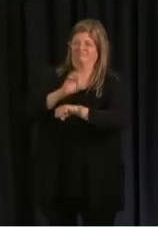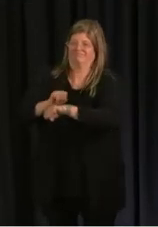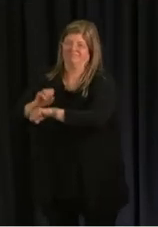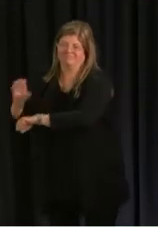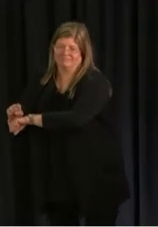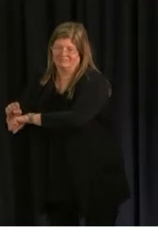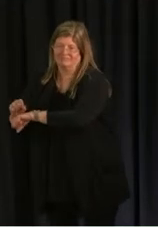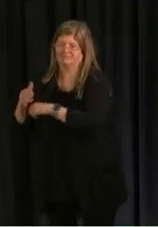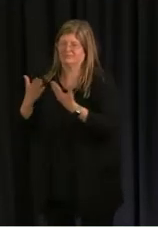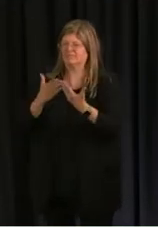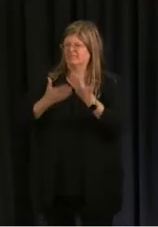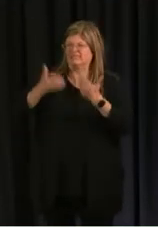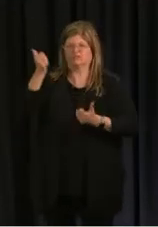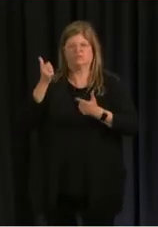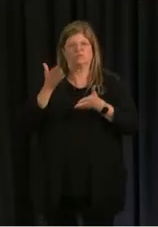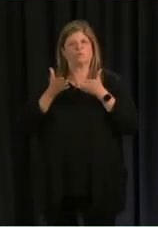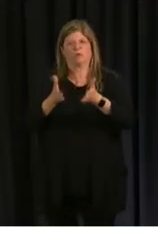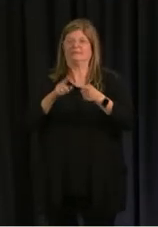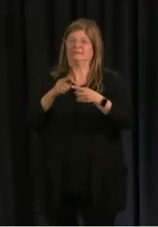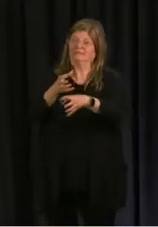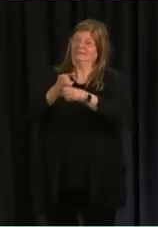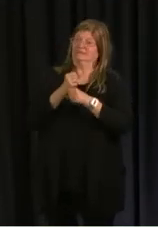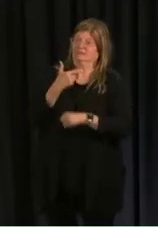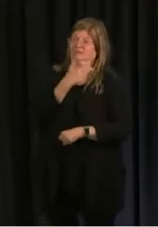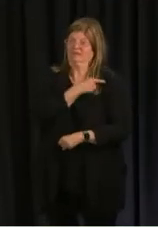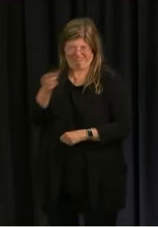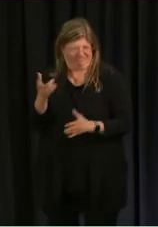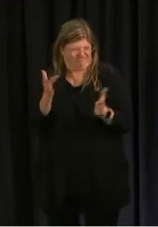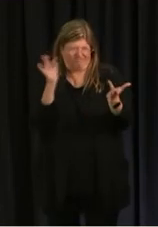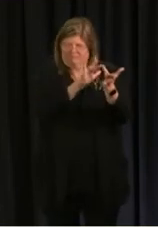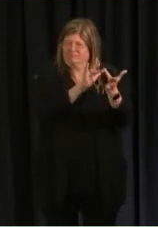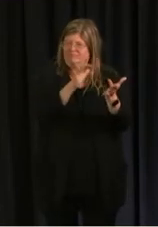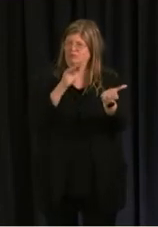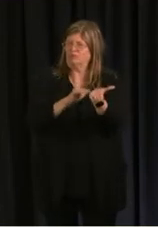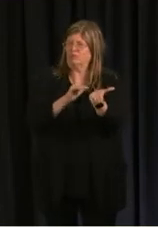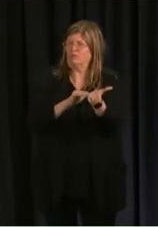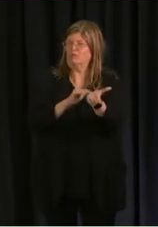have these special initiatives such as our Faith in Vaccine